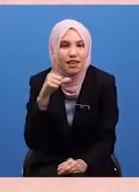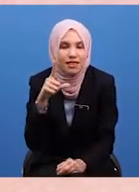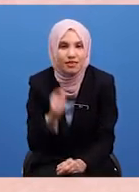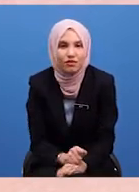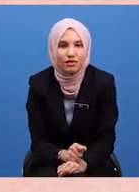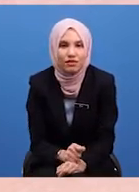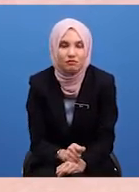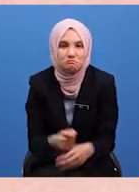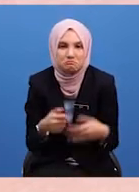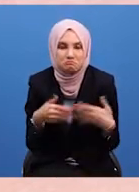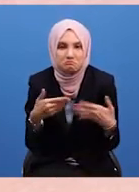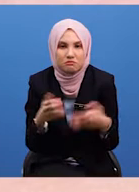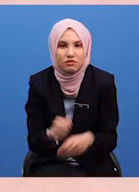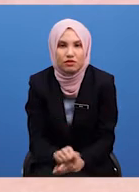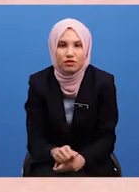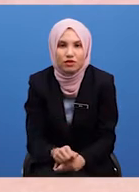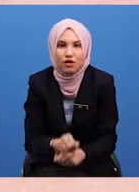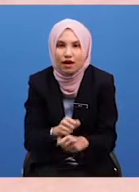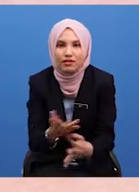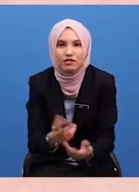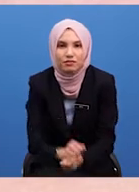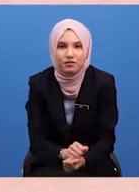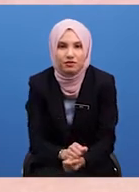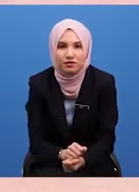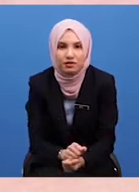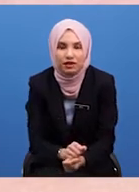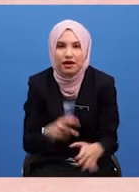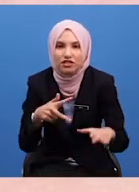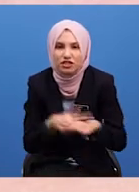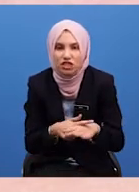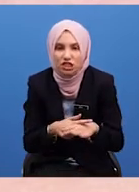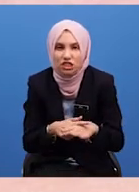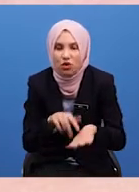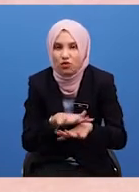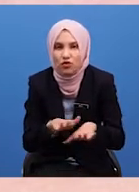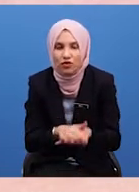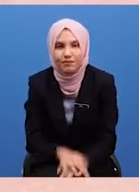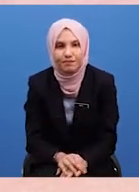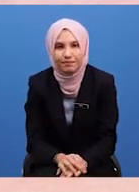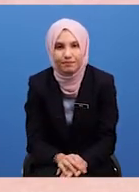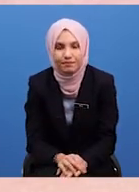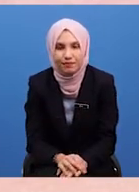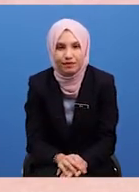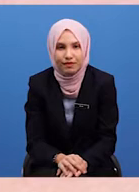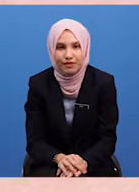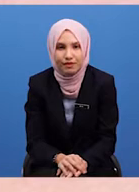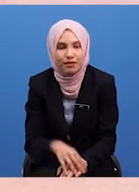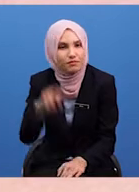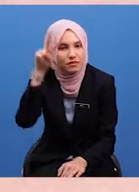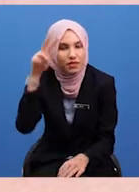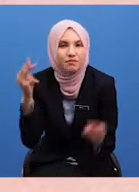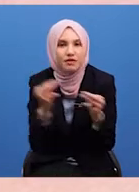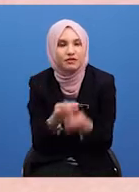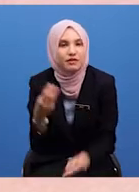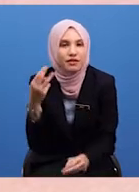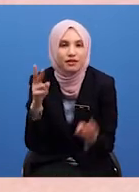well, whether to expose Geoff for cheating or not. And also, when Mr. Velos meets Lynn in